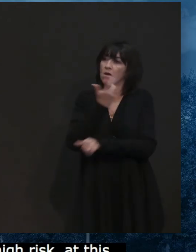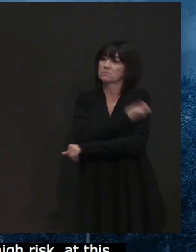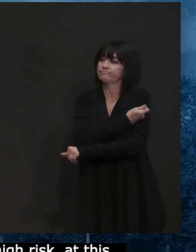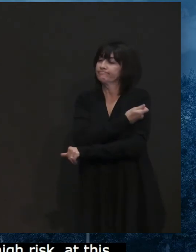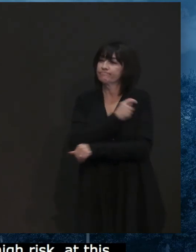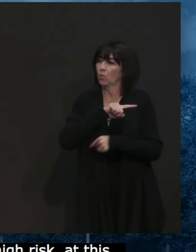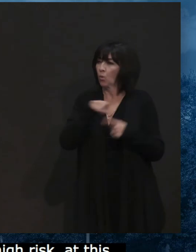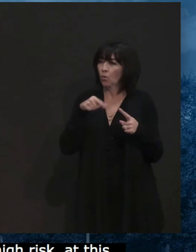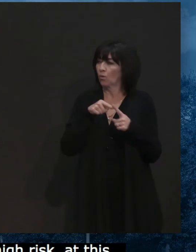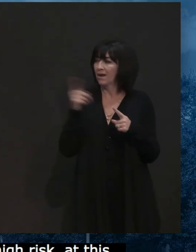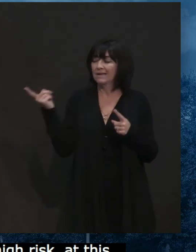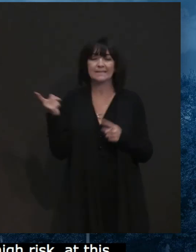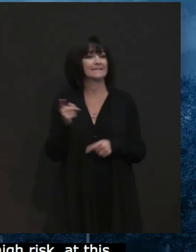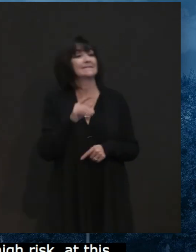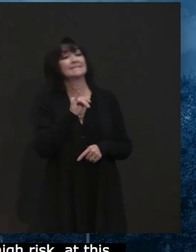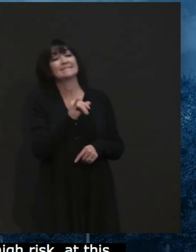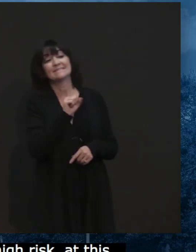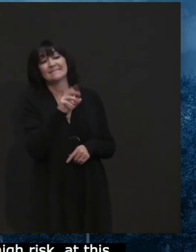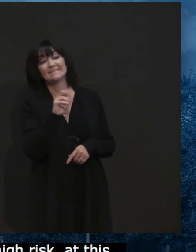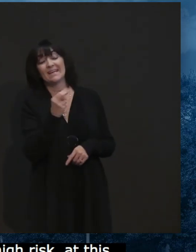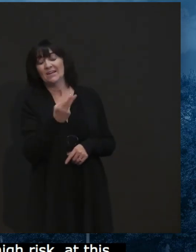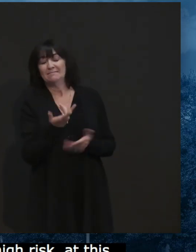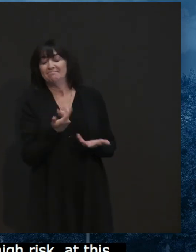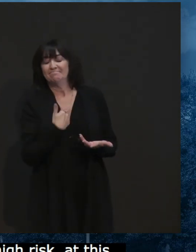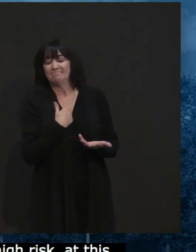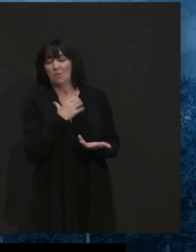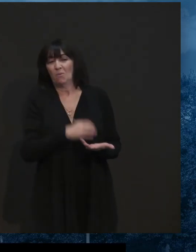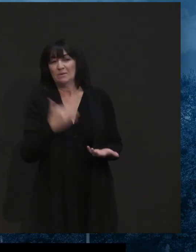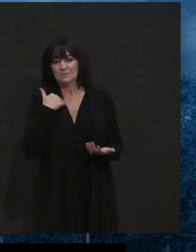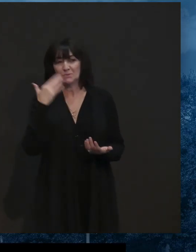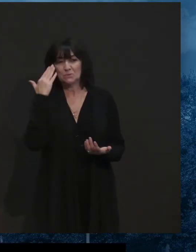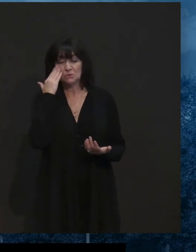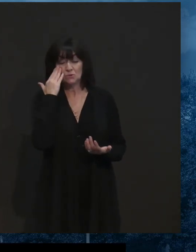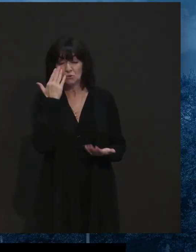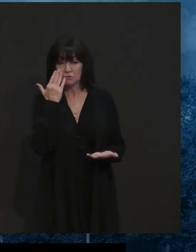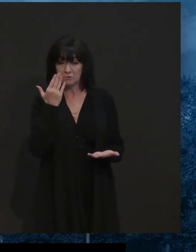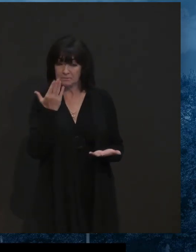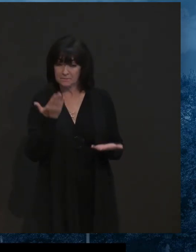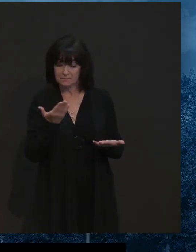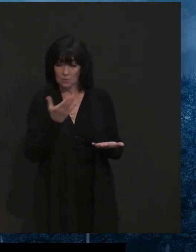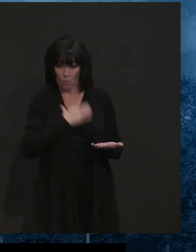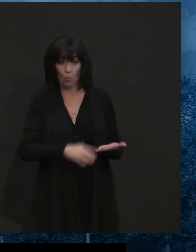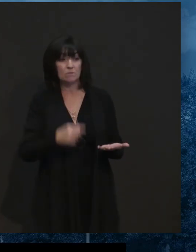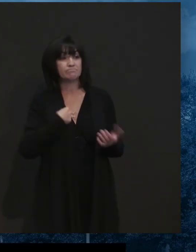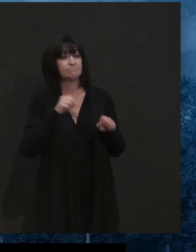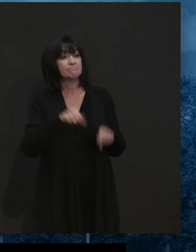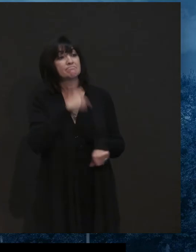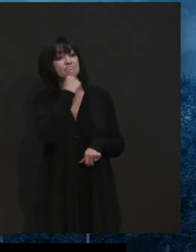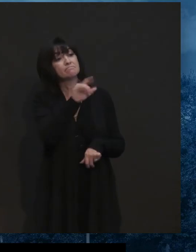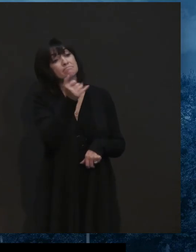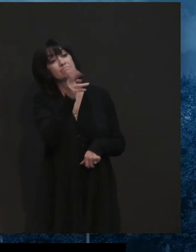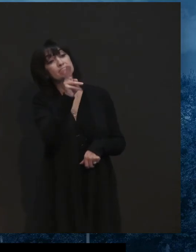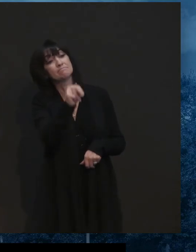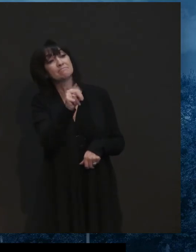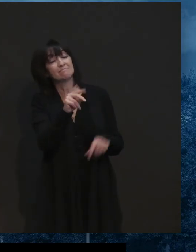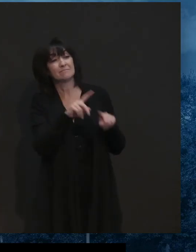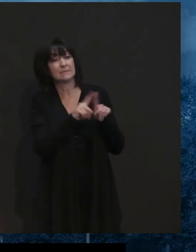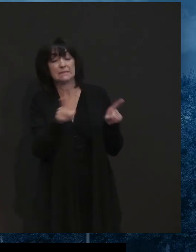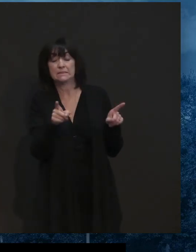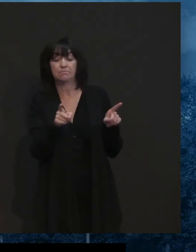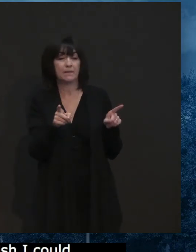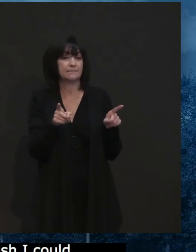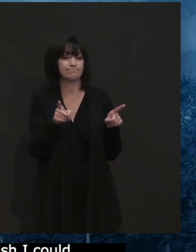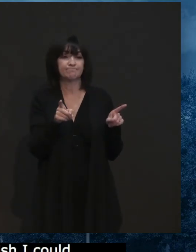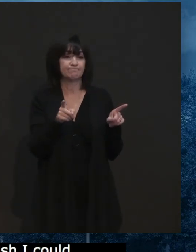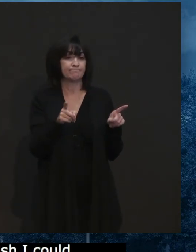Sarah, I wish I knew. I really, and I wish I could say January, but likely, I